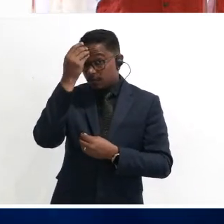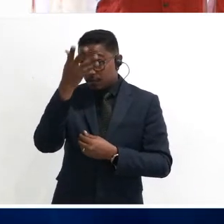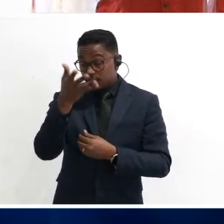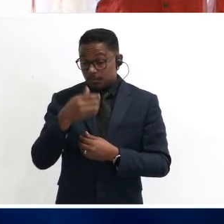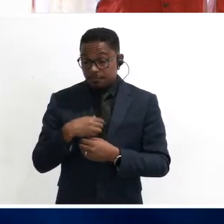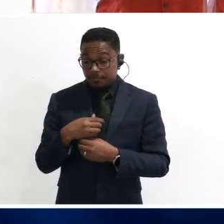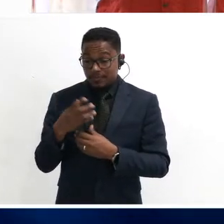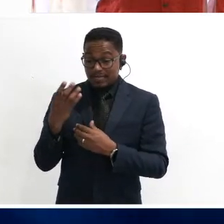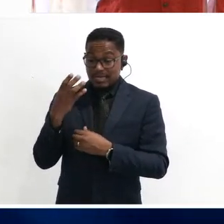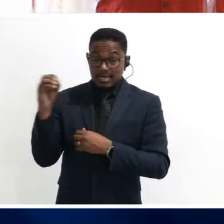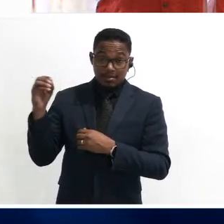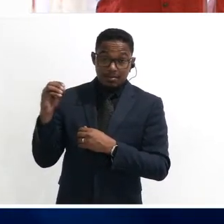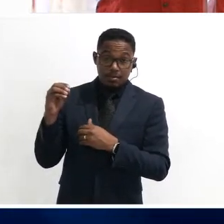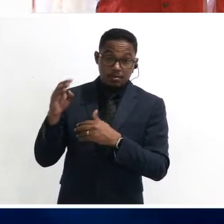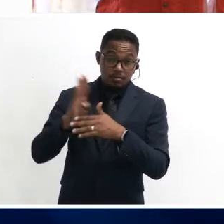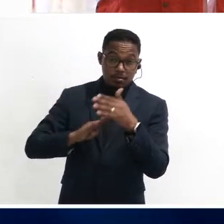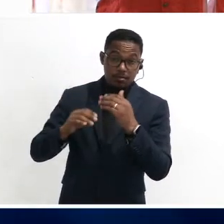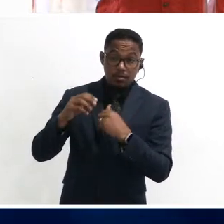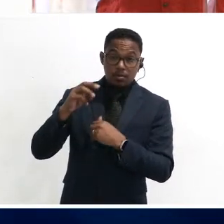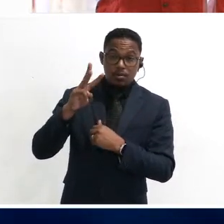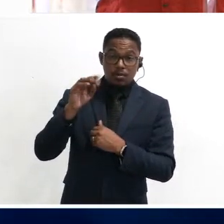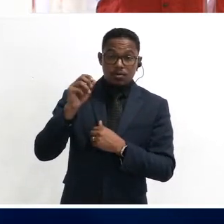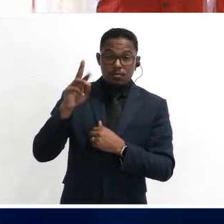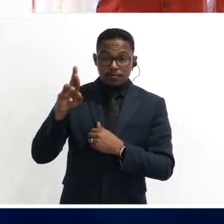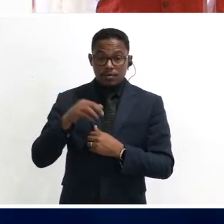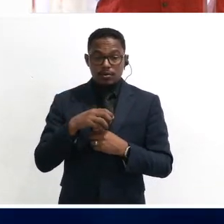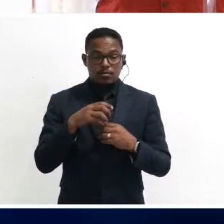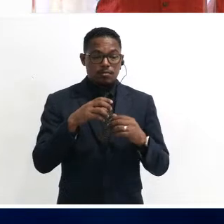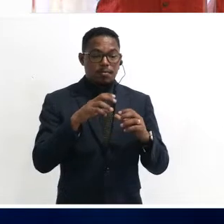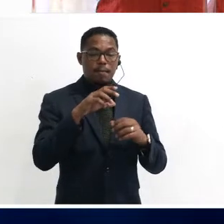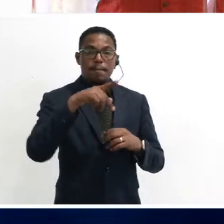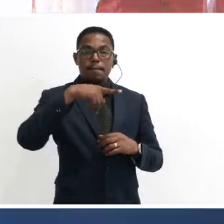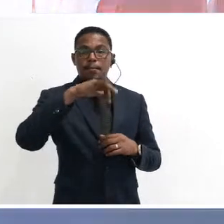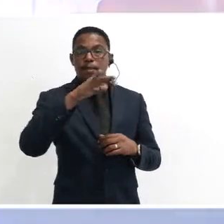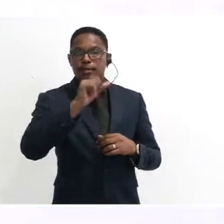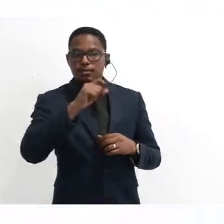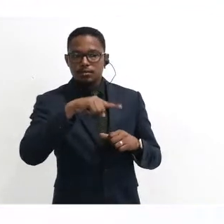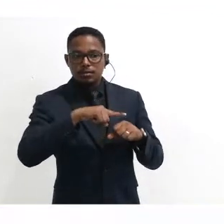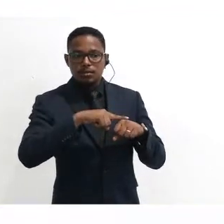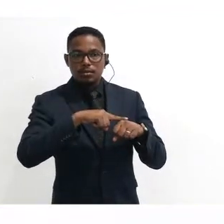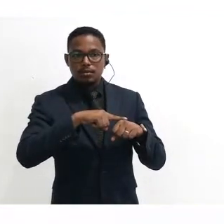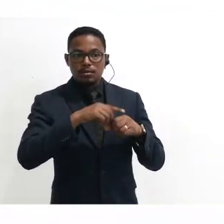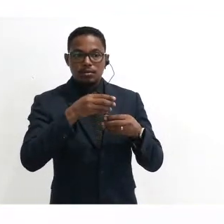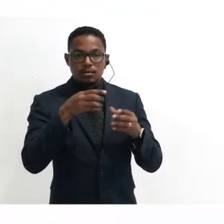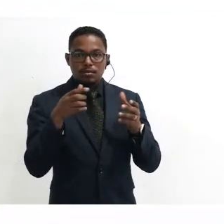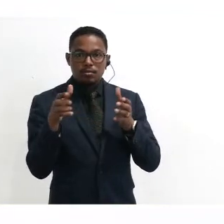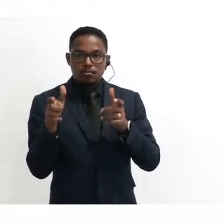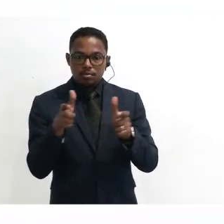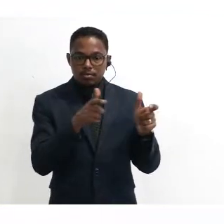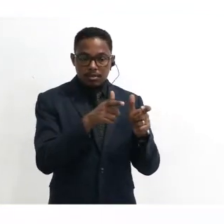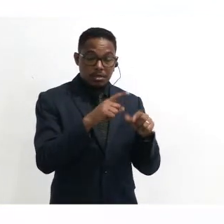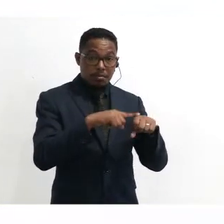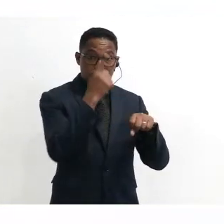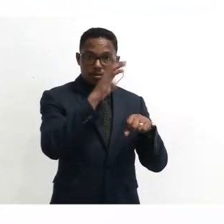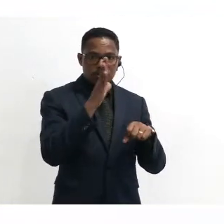a bigger and bigger role in packaging. So they're in the top 10 for sure.